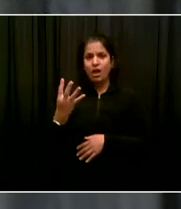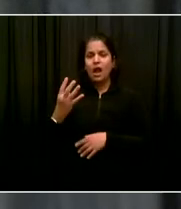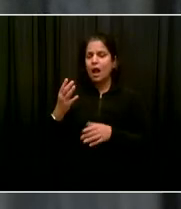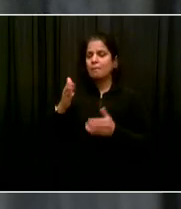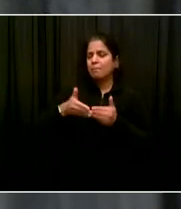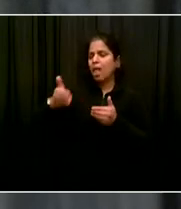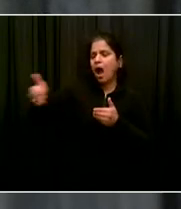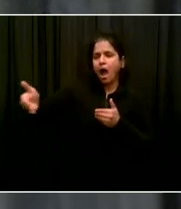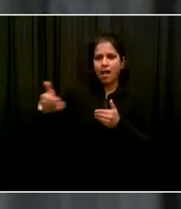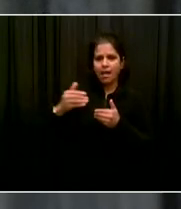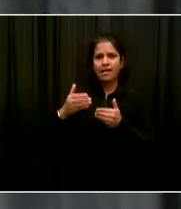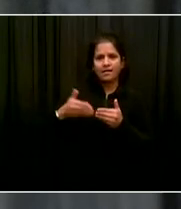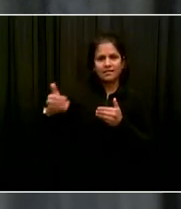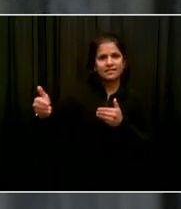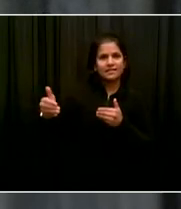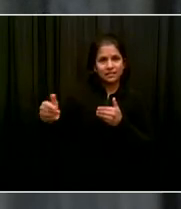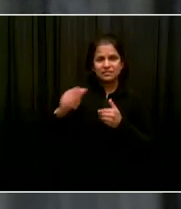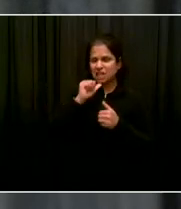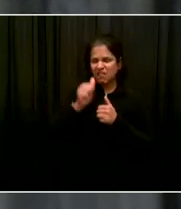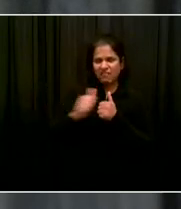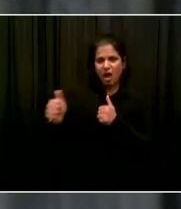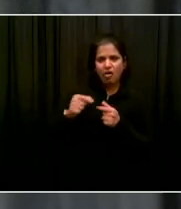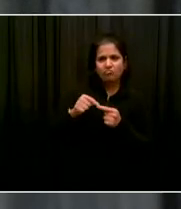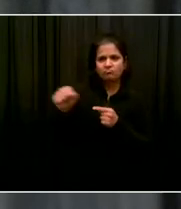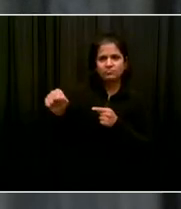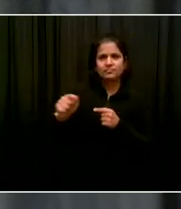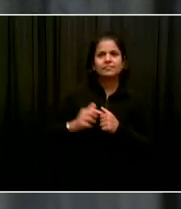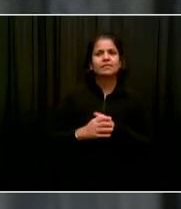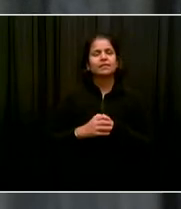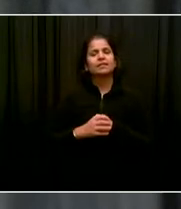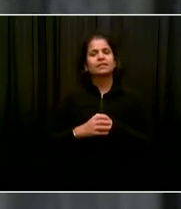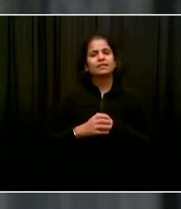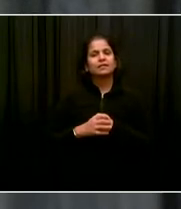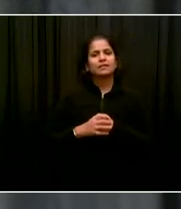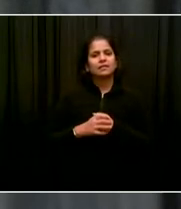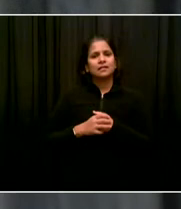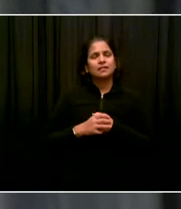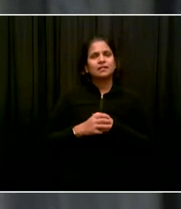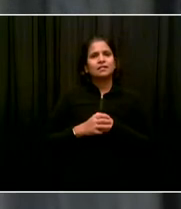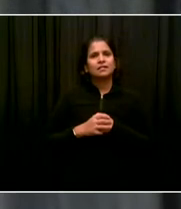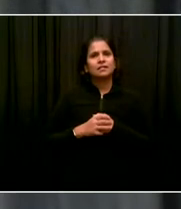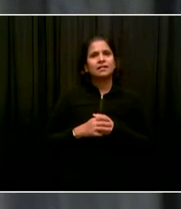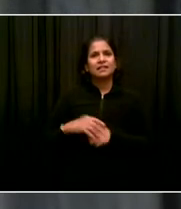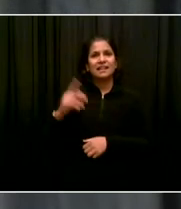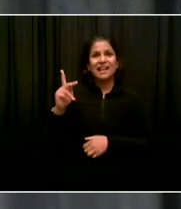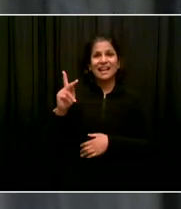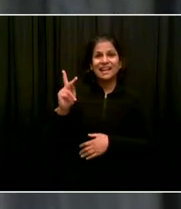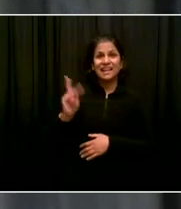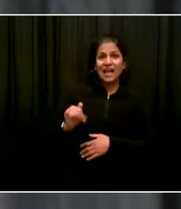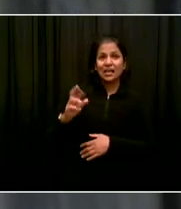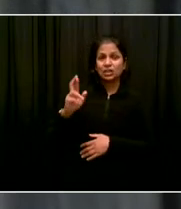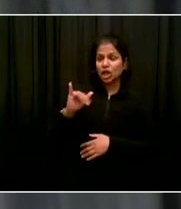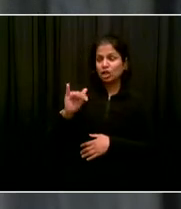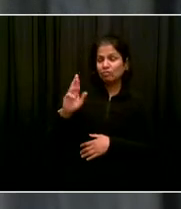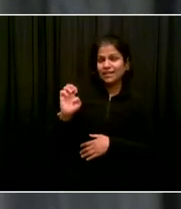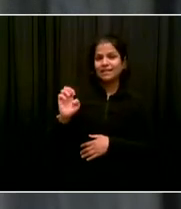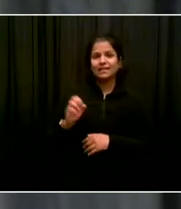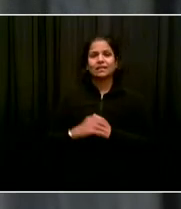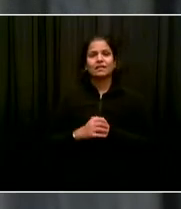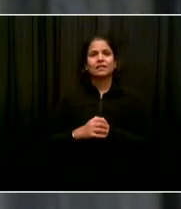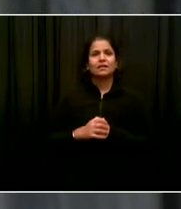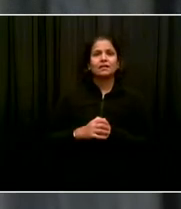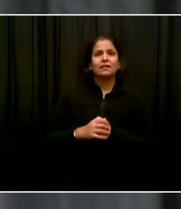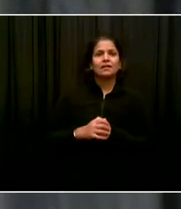KD, and Kyrie, you know, I got love for them, but you know, they're not my